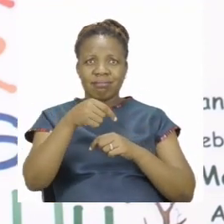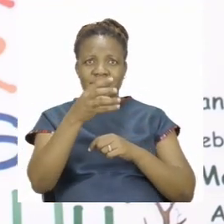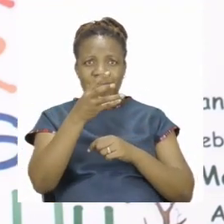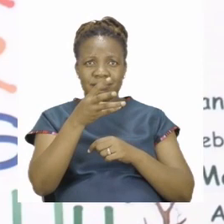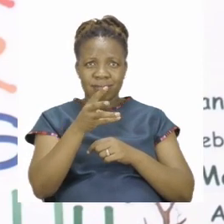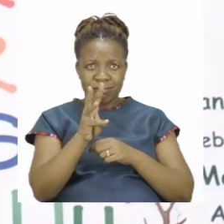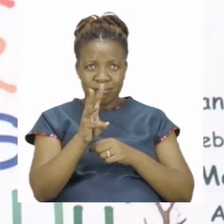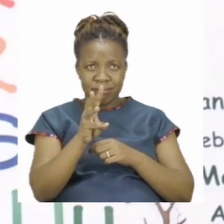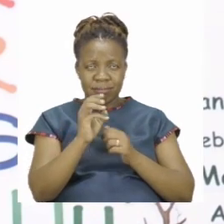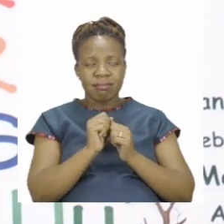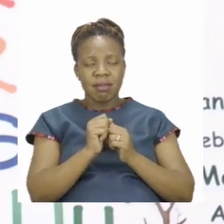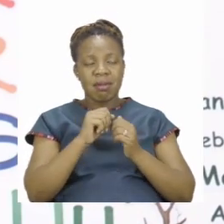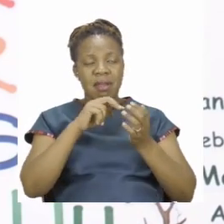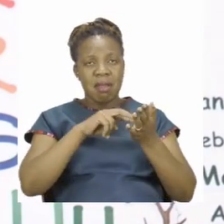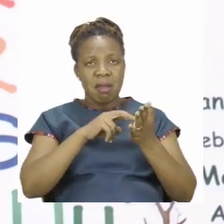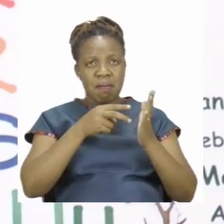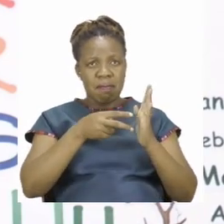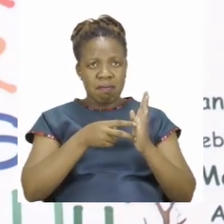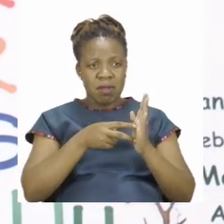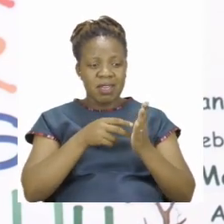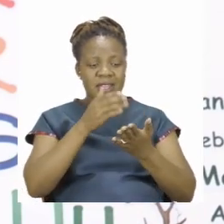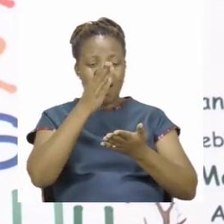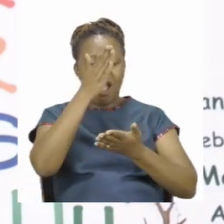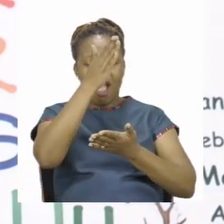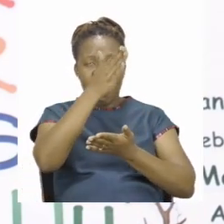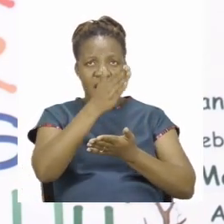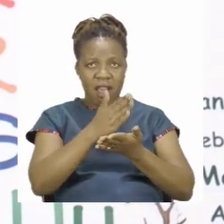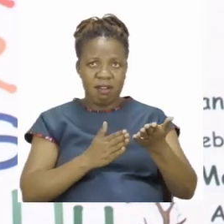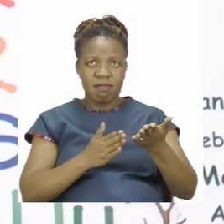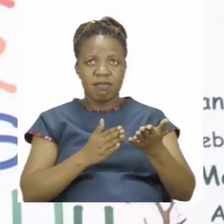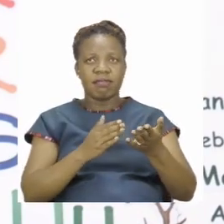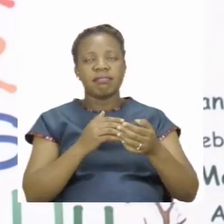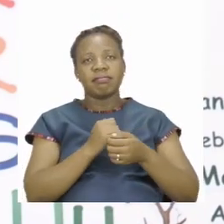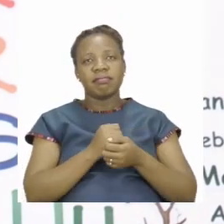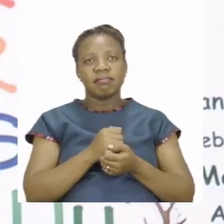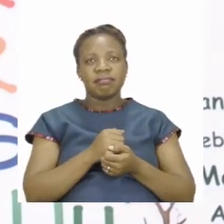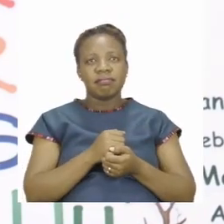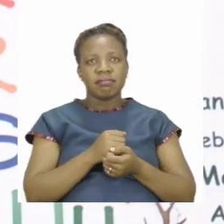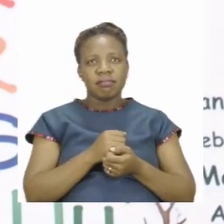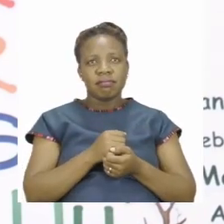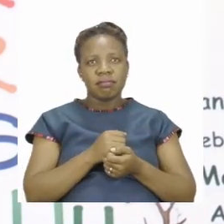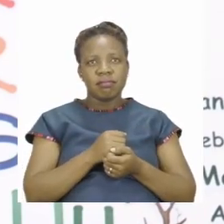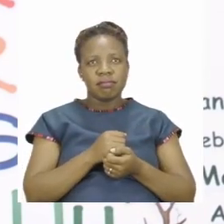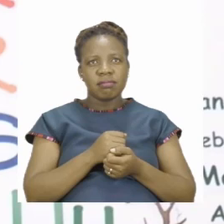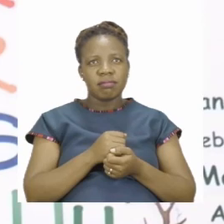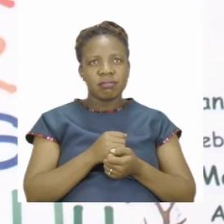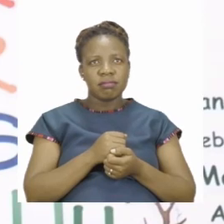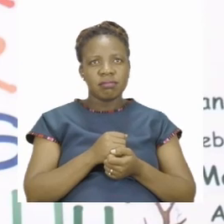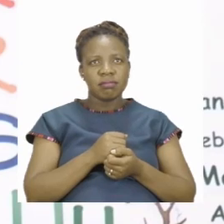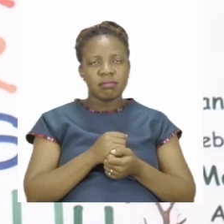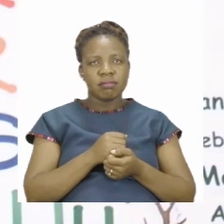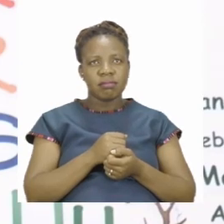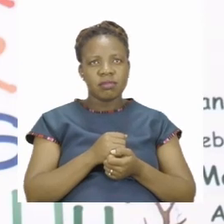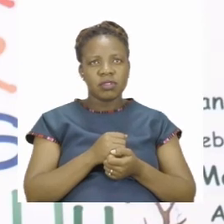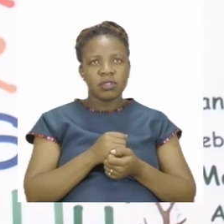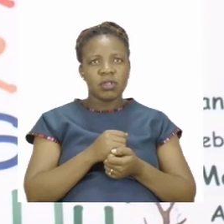is half past the hour. Remember, 1 hour is when the minute hand